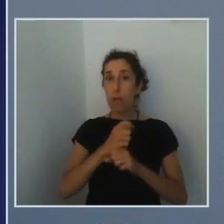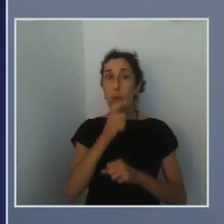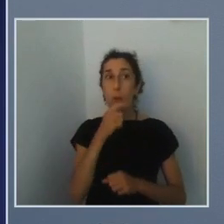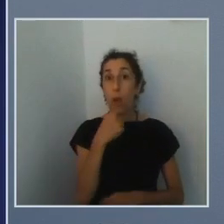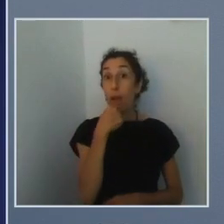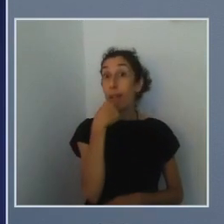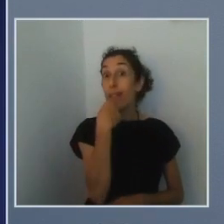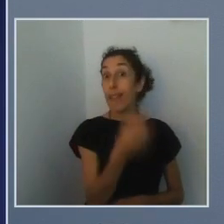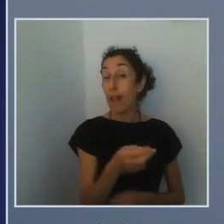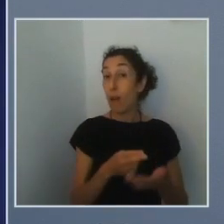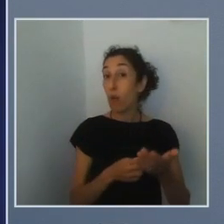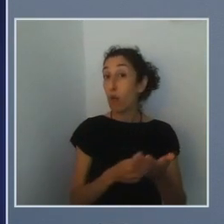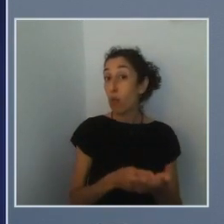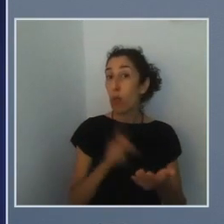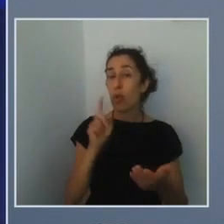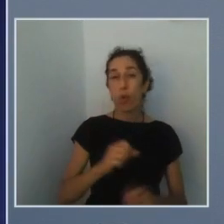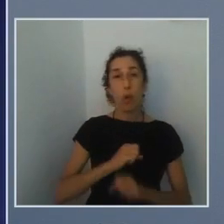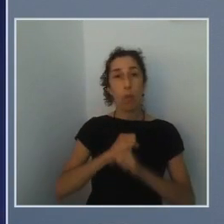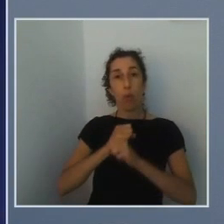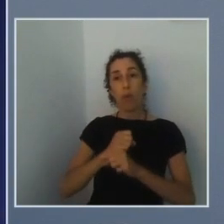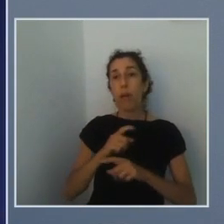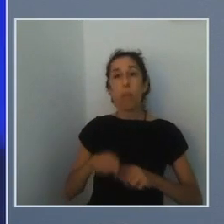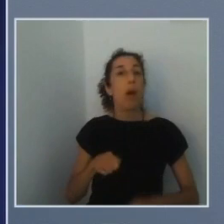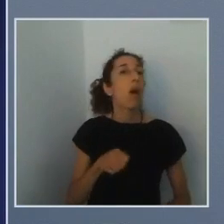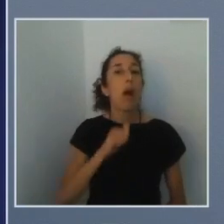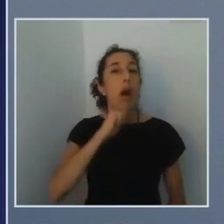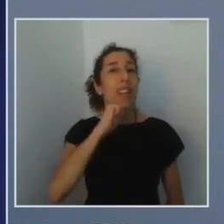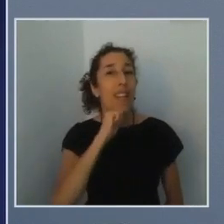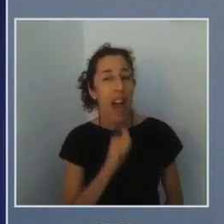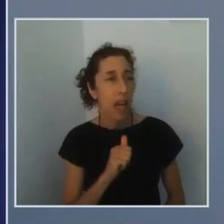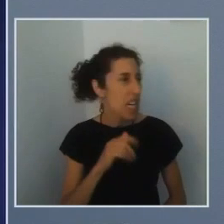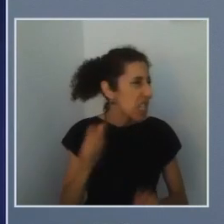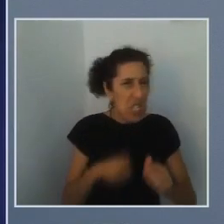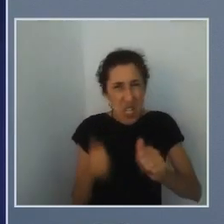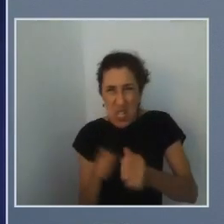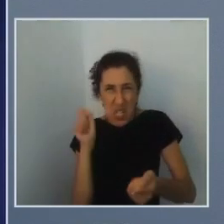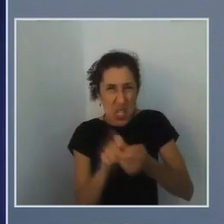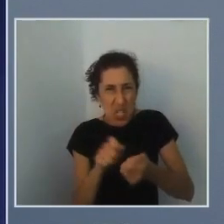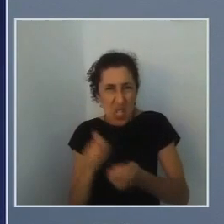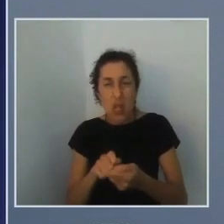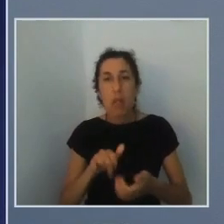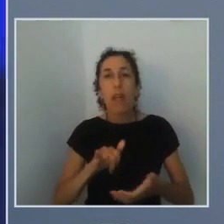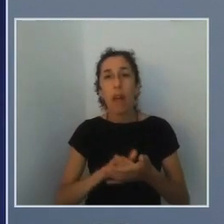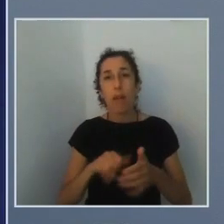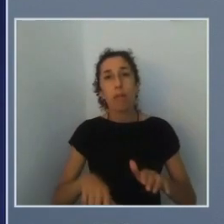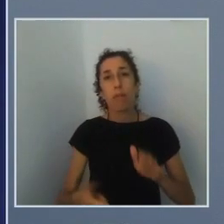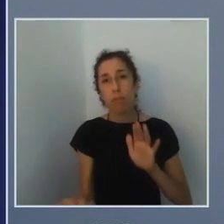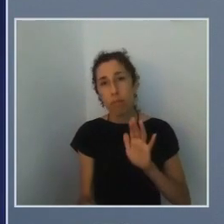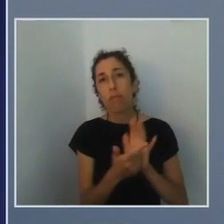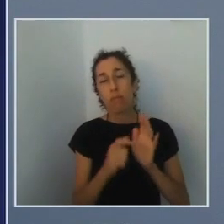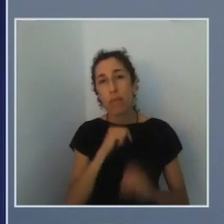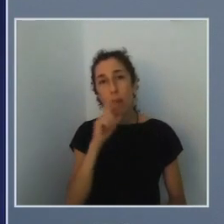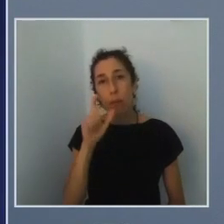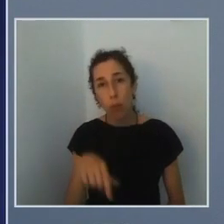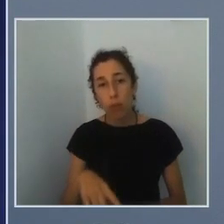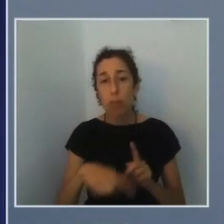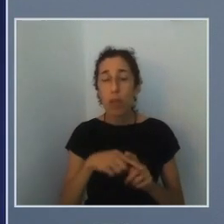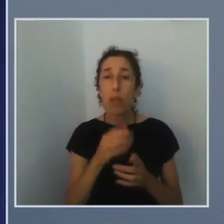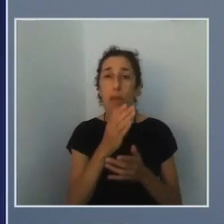auditors, and they failed to review potential conflicts of interest for employees.